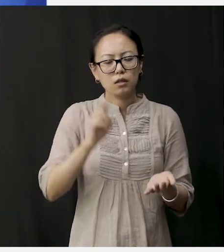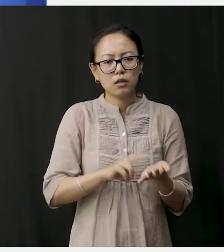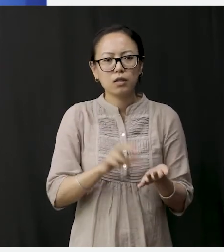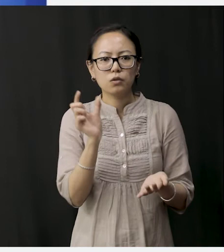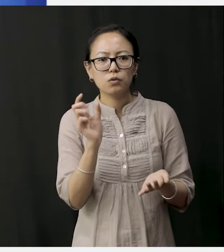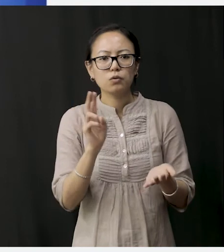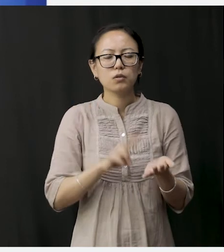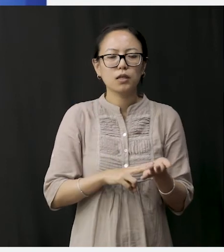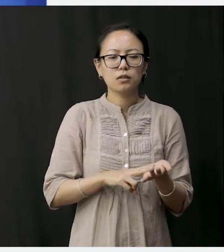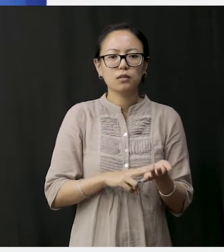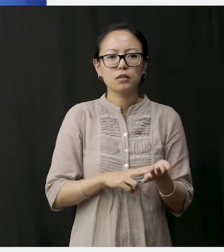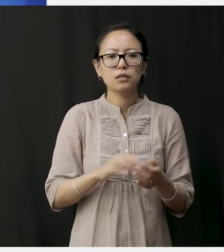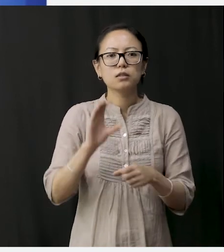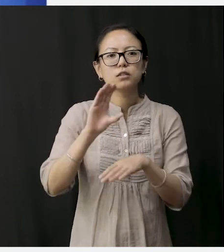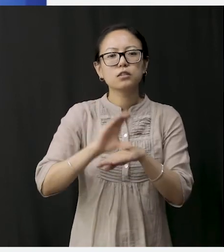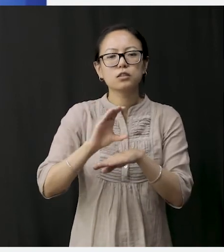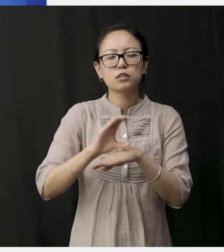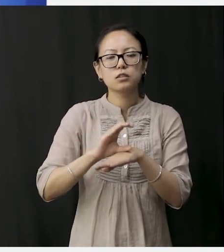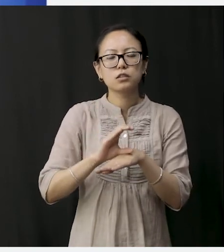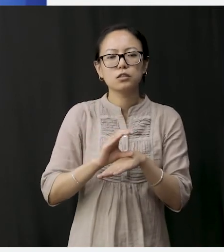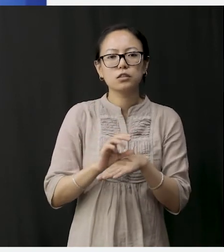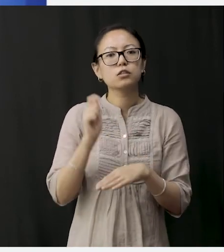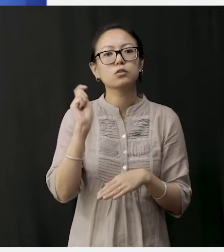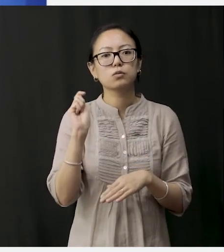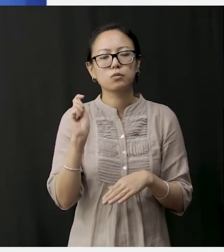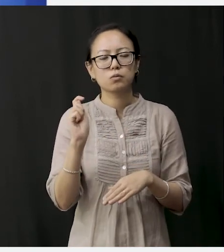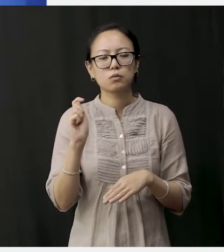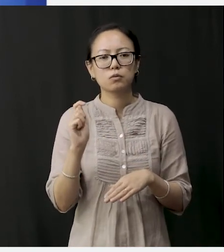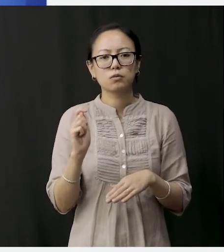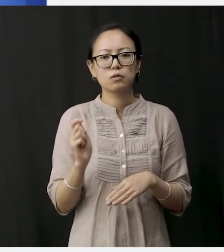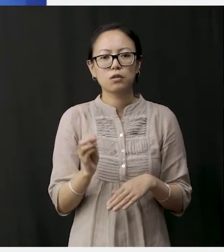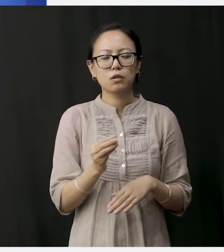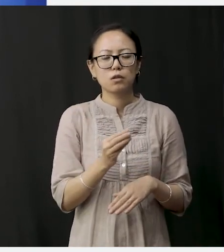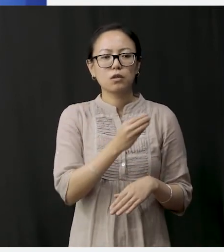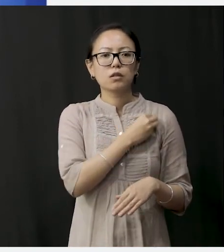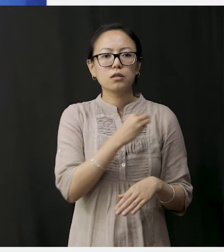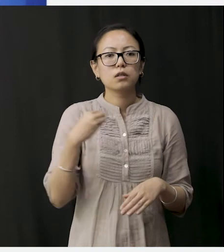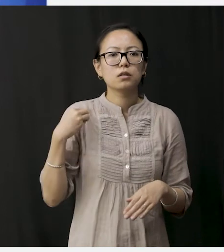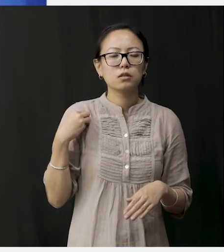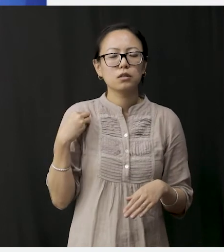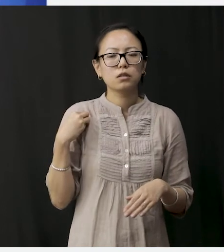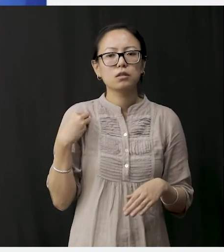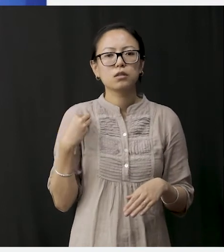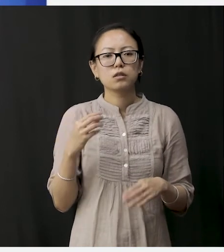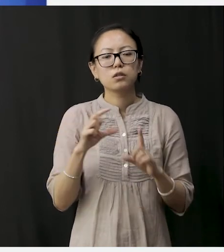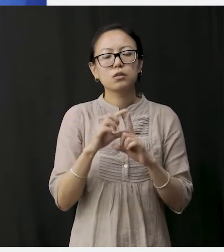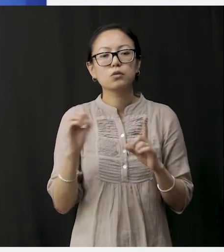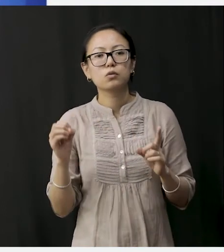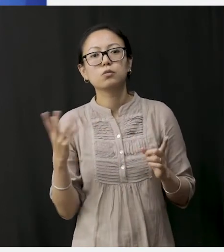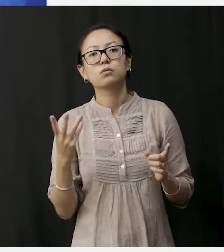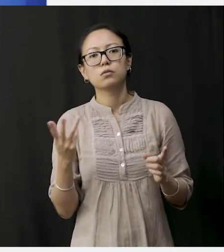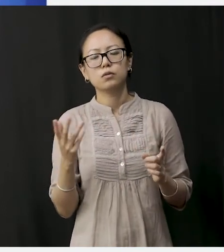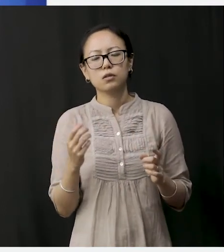church activities, in the Catholic church activities. Then there is this doctor who used to treat the sick. Likewise, when you